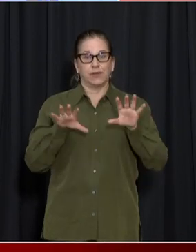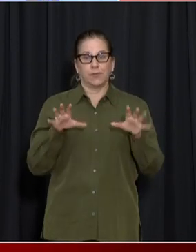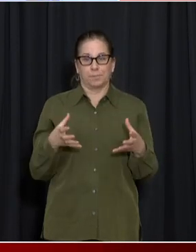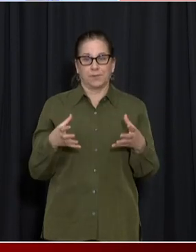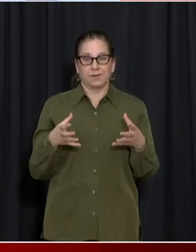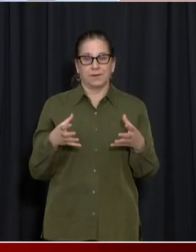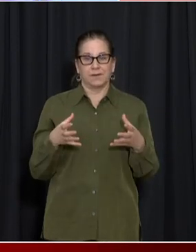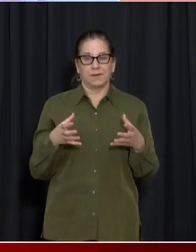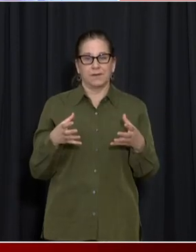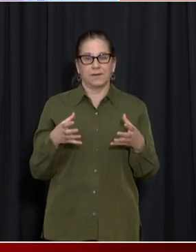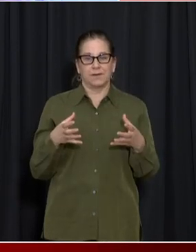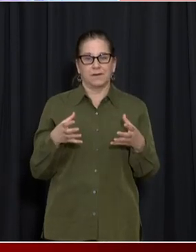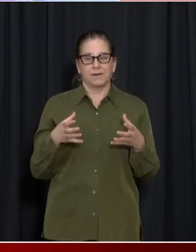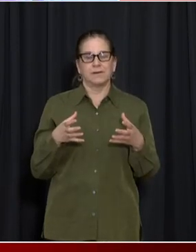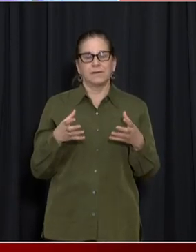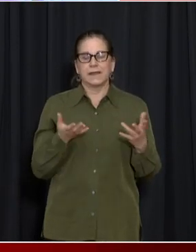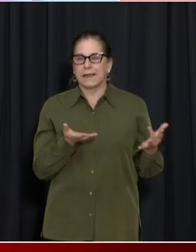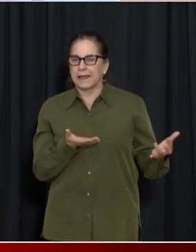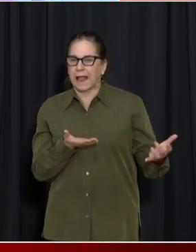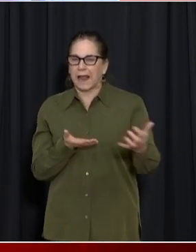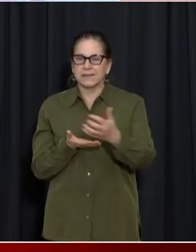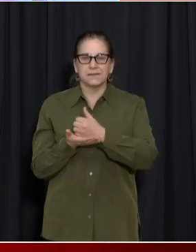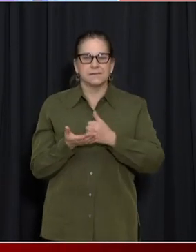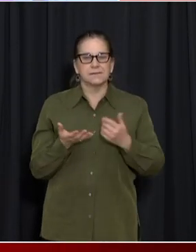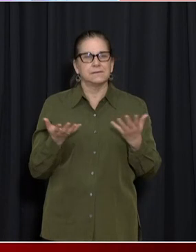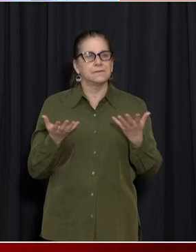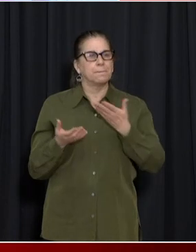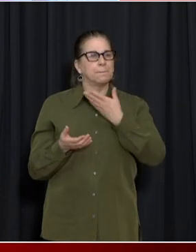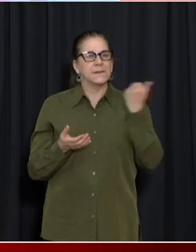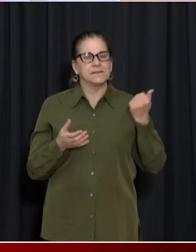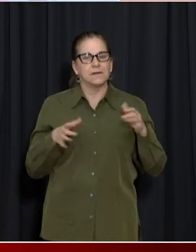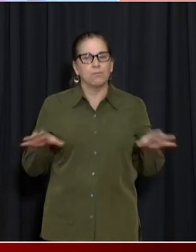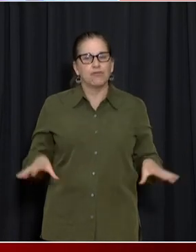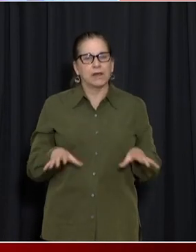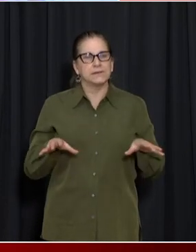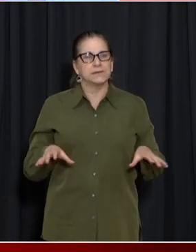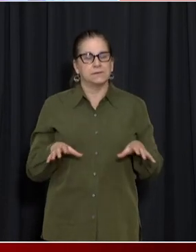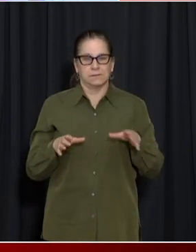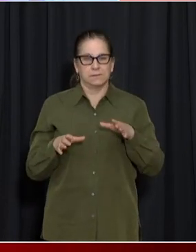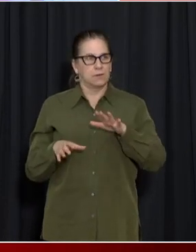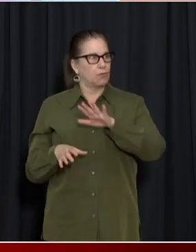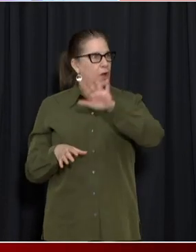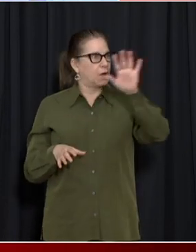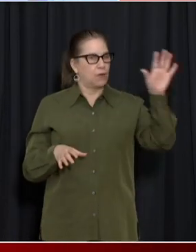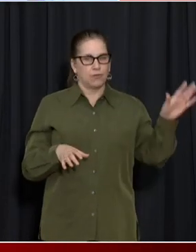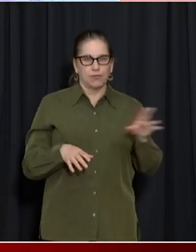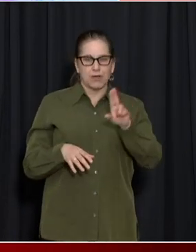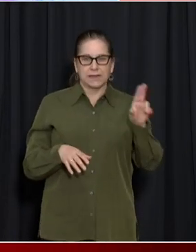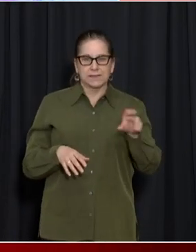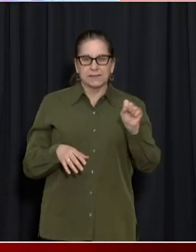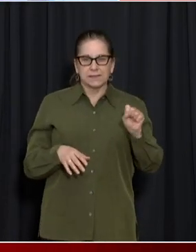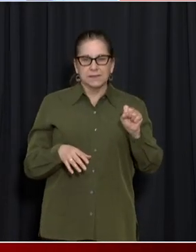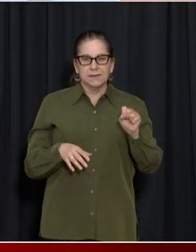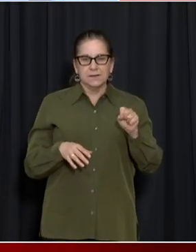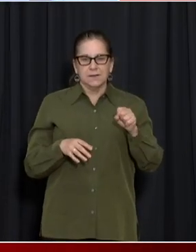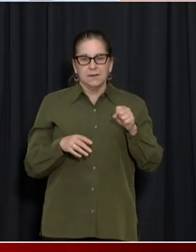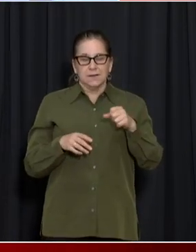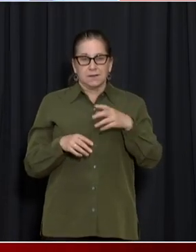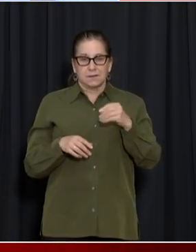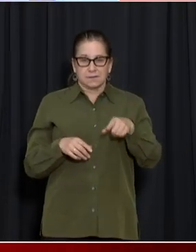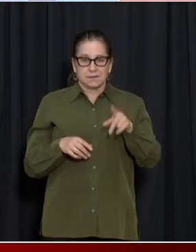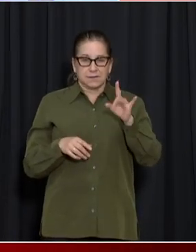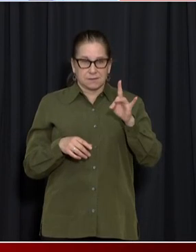practices from across the country, but more important, has heard directly from thousands of residents, businesses,